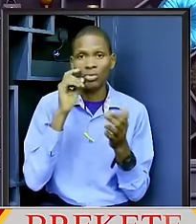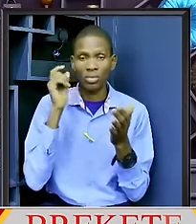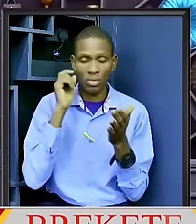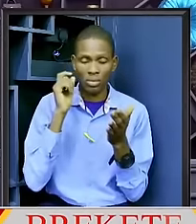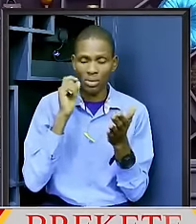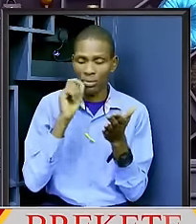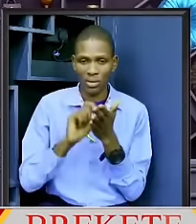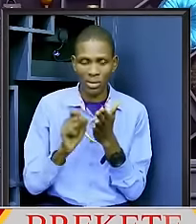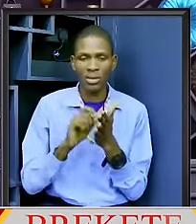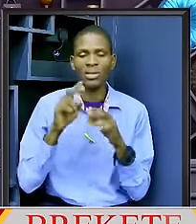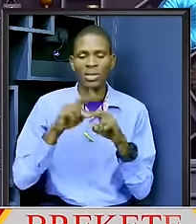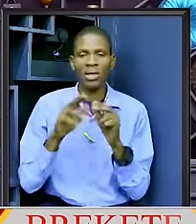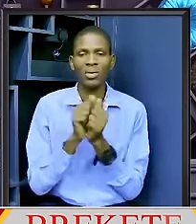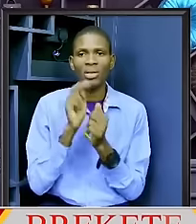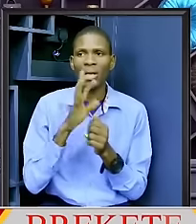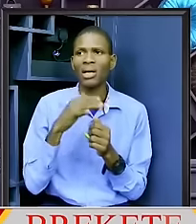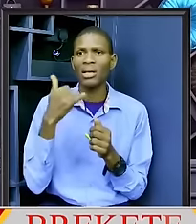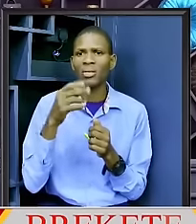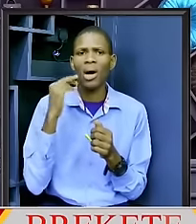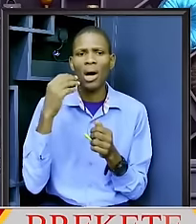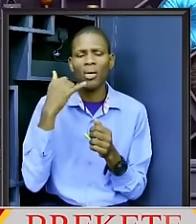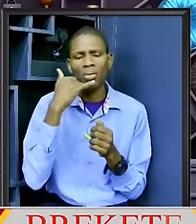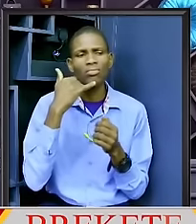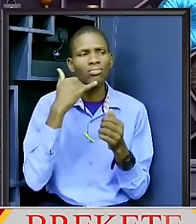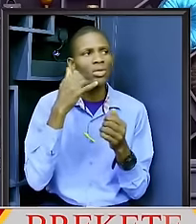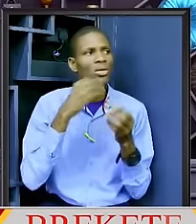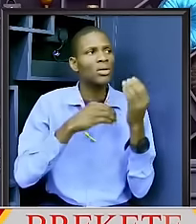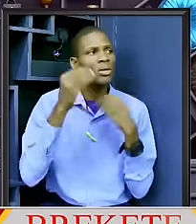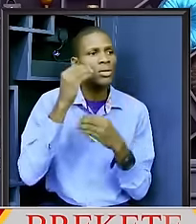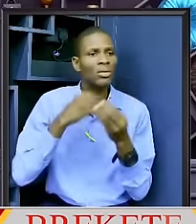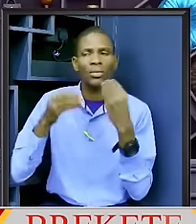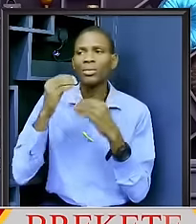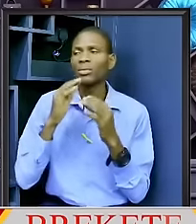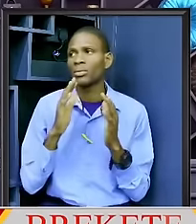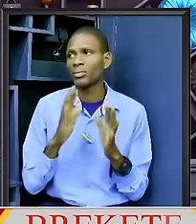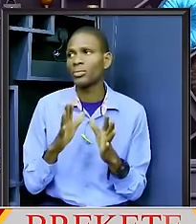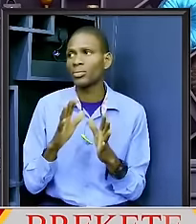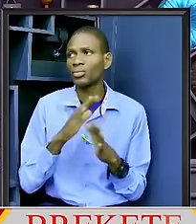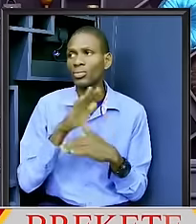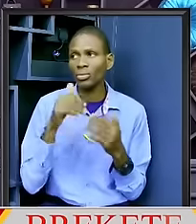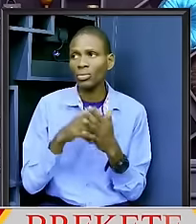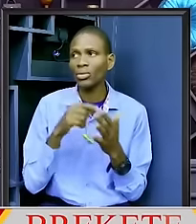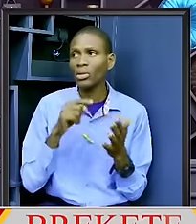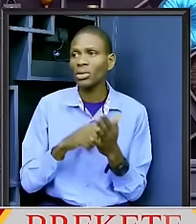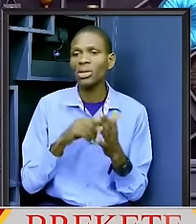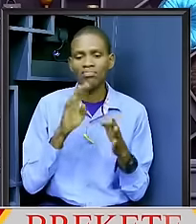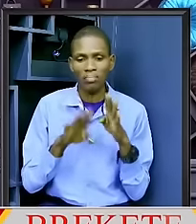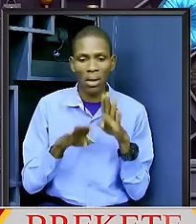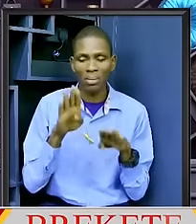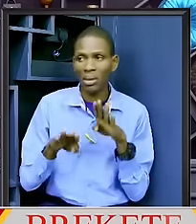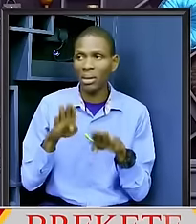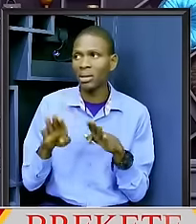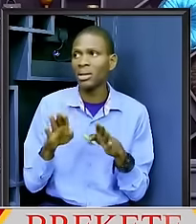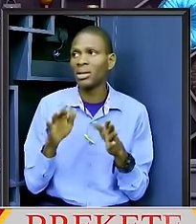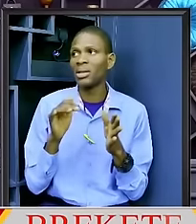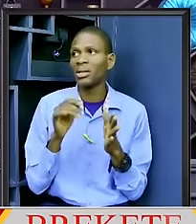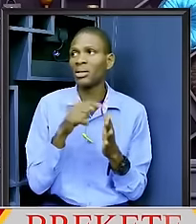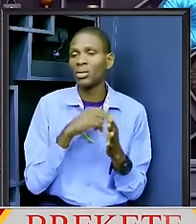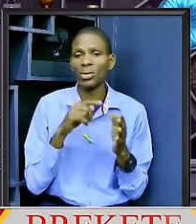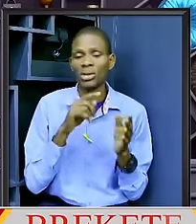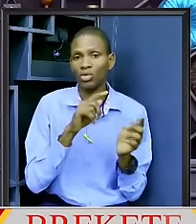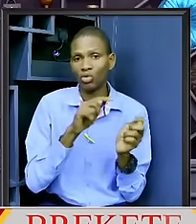down with her, and they were calling the customers. And One by one. All these balances